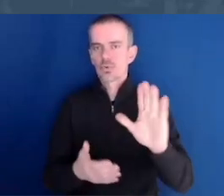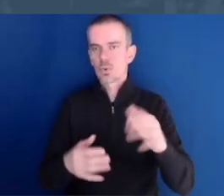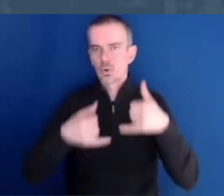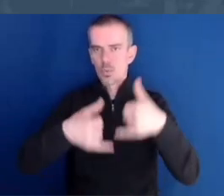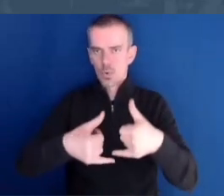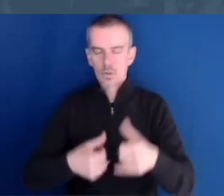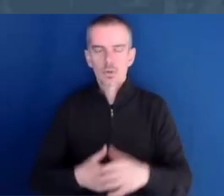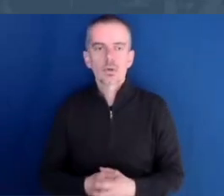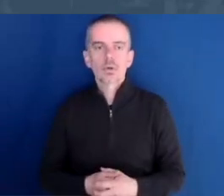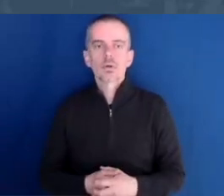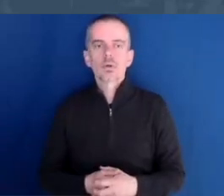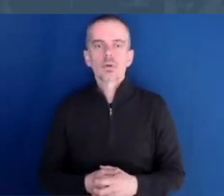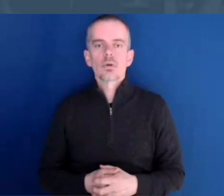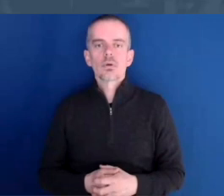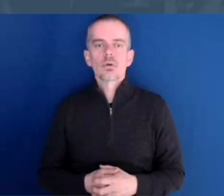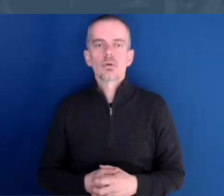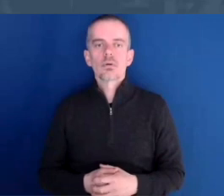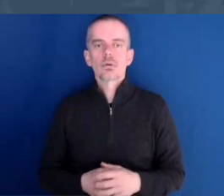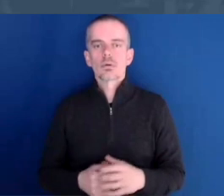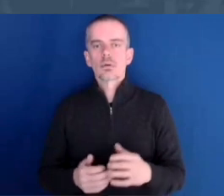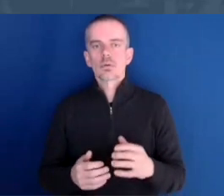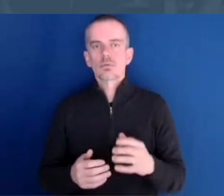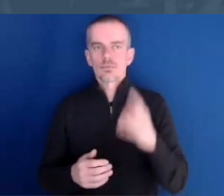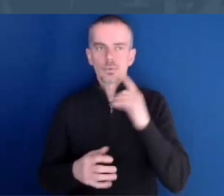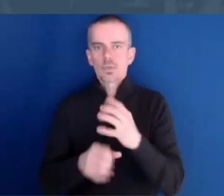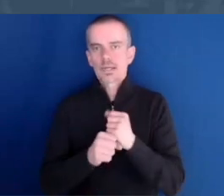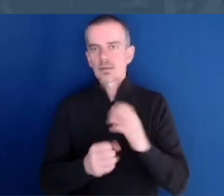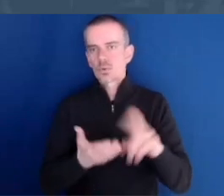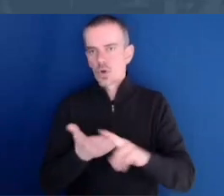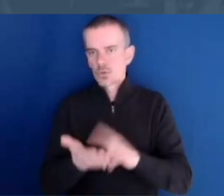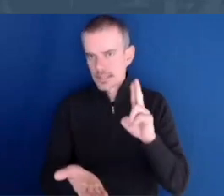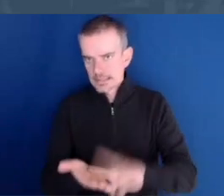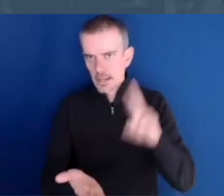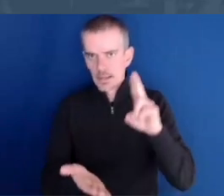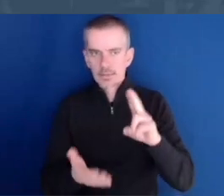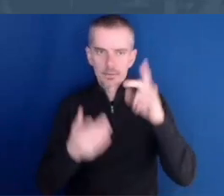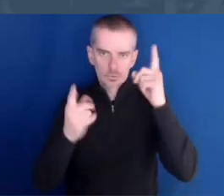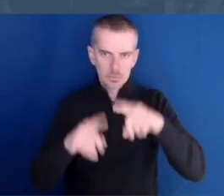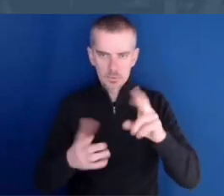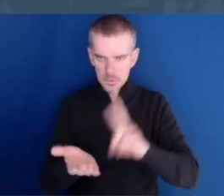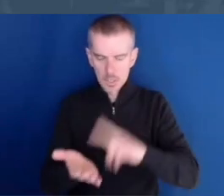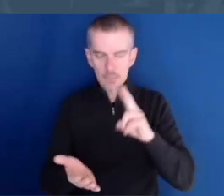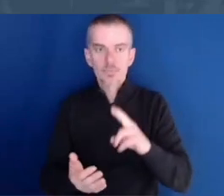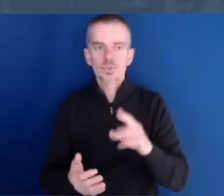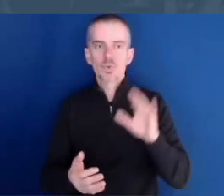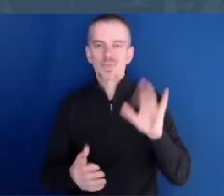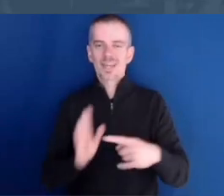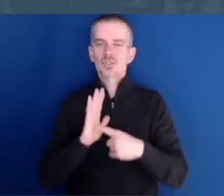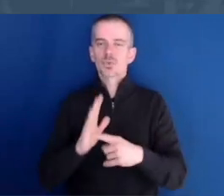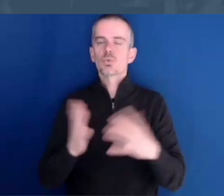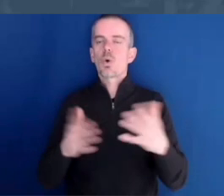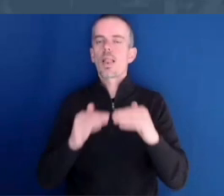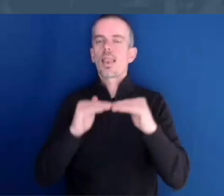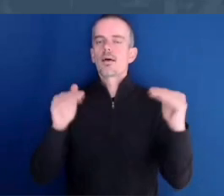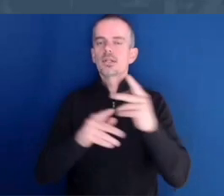award and working toward getting your contract and agreement signed. This kind of tells you the level of supervision that